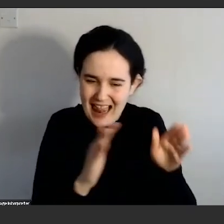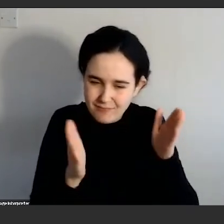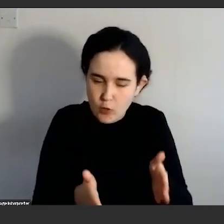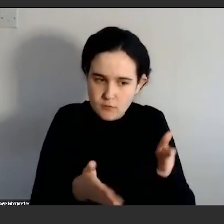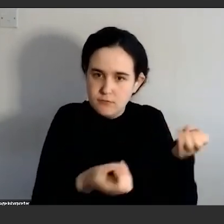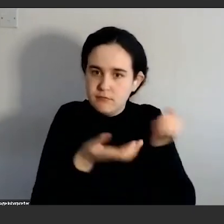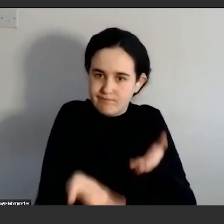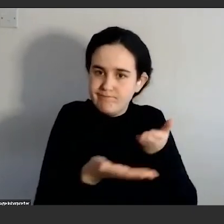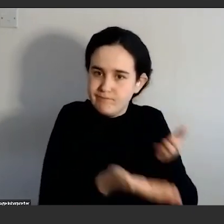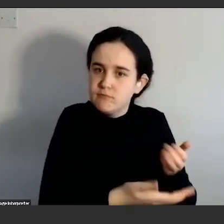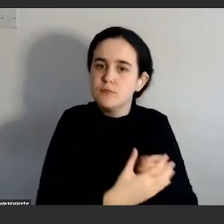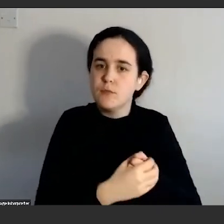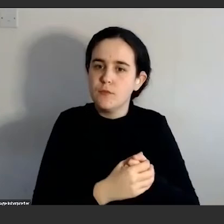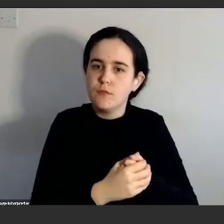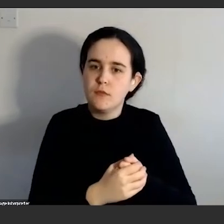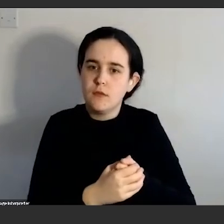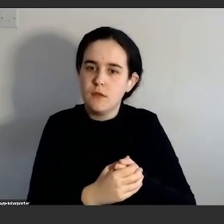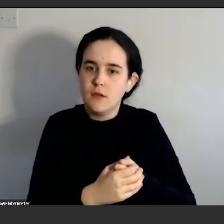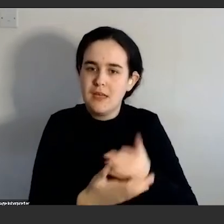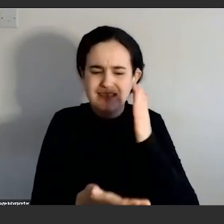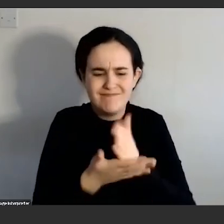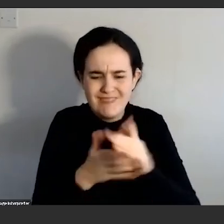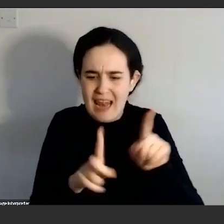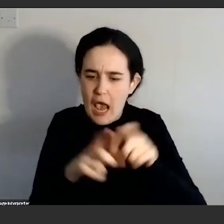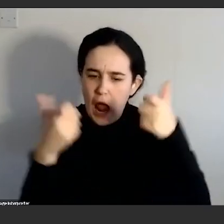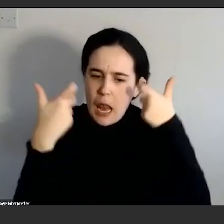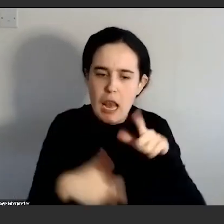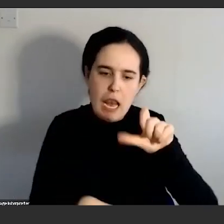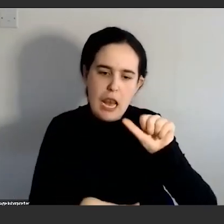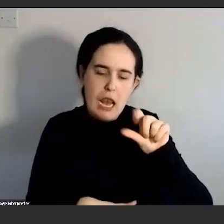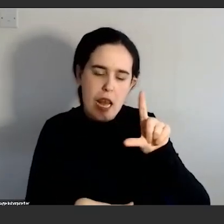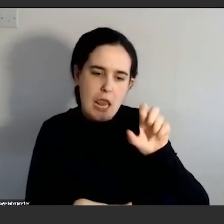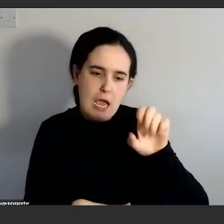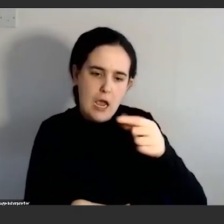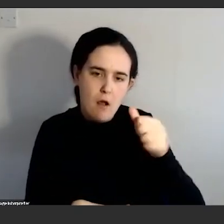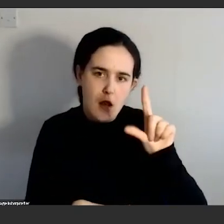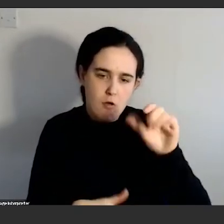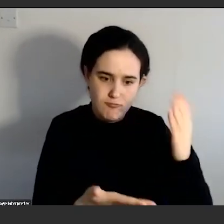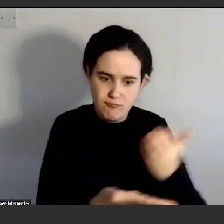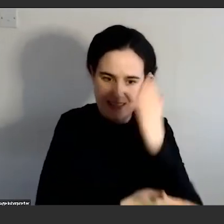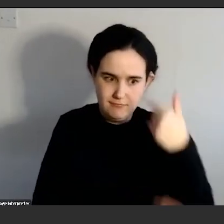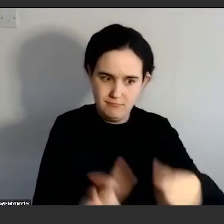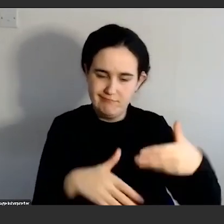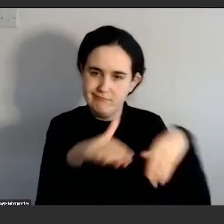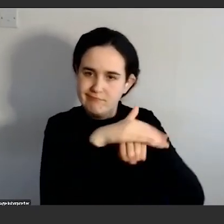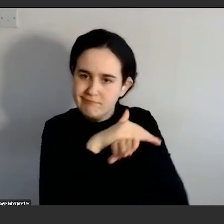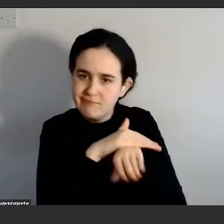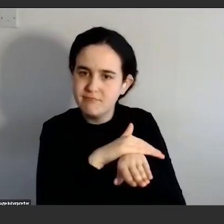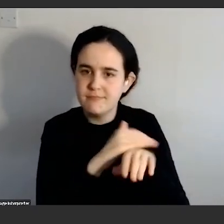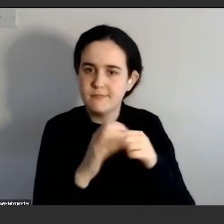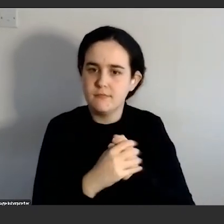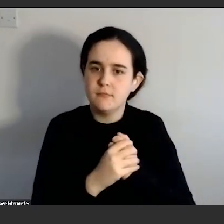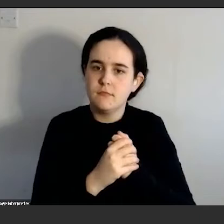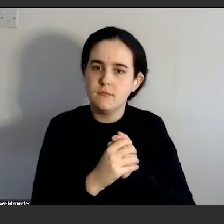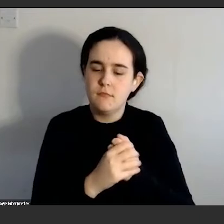they are ready to partner with the government. They are ready to share with the government. I have worked